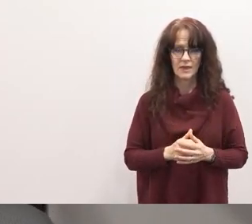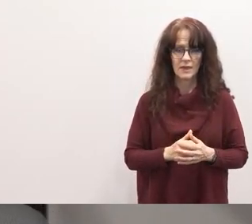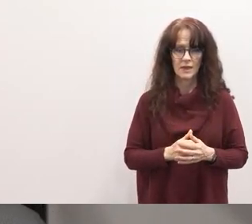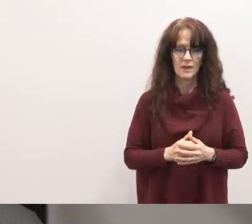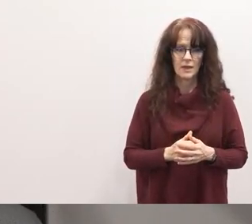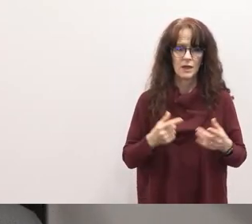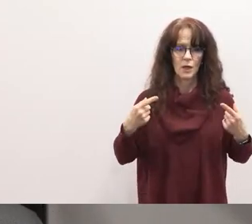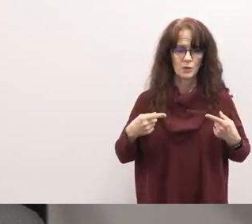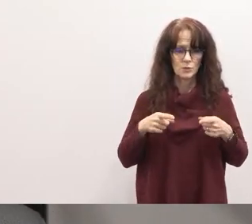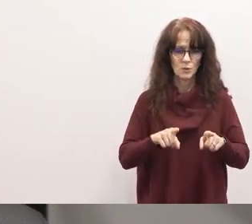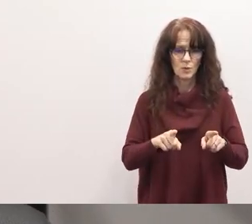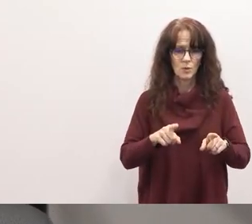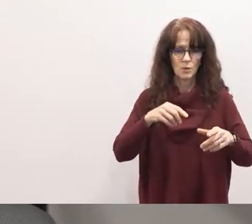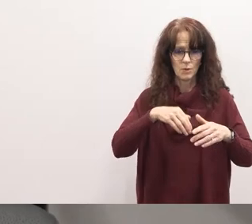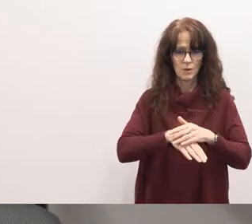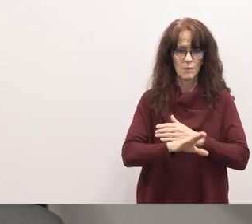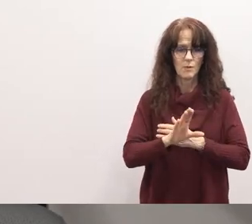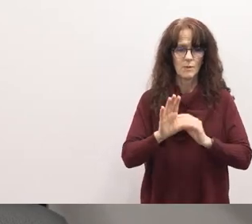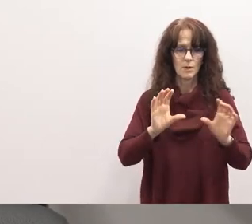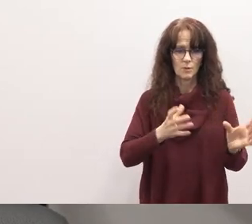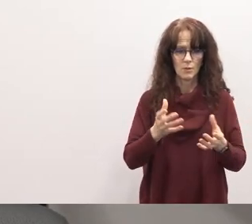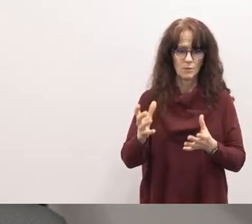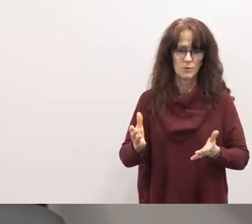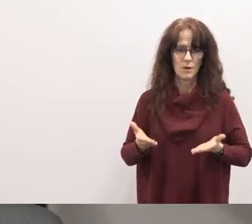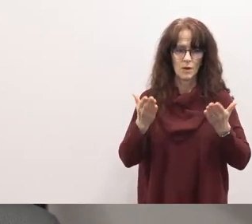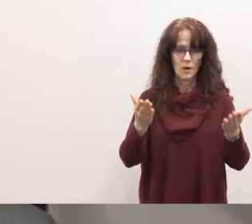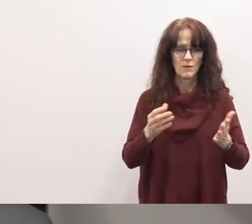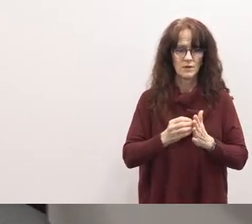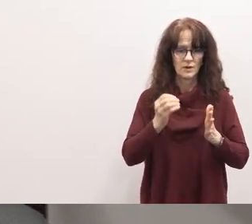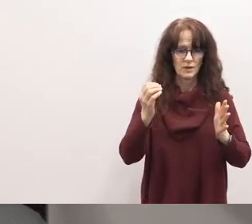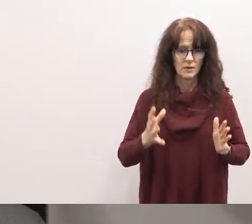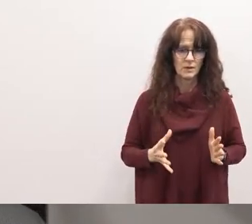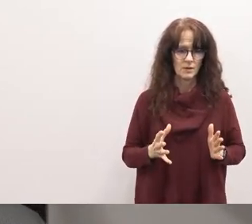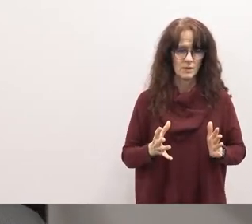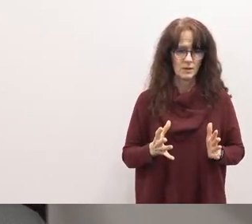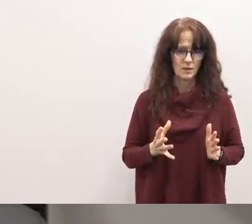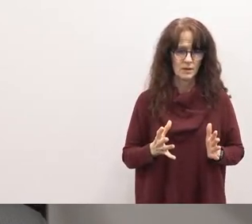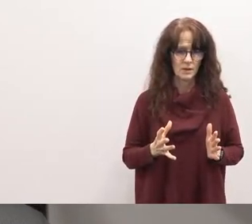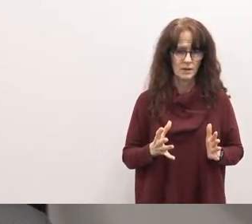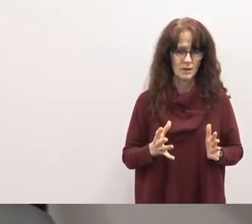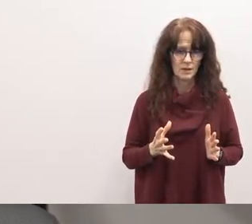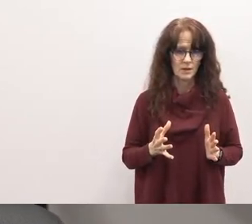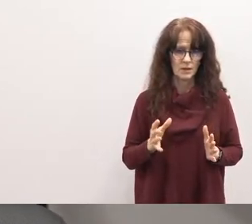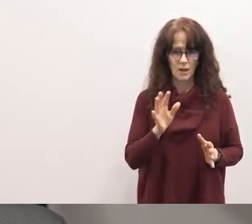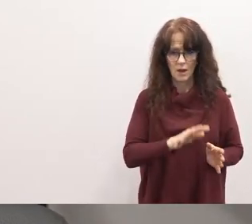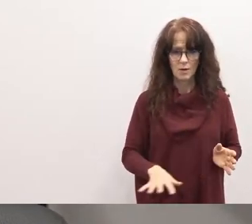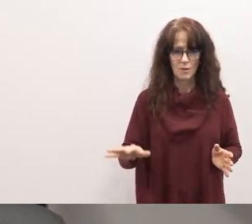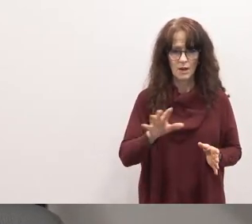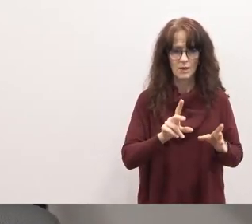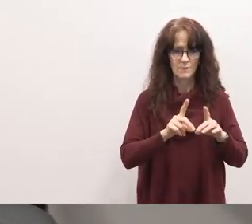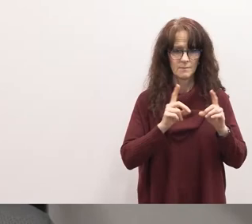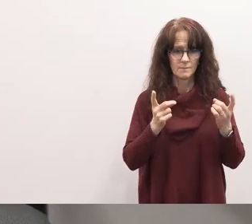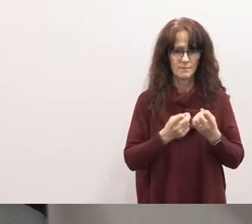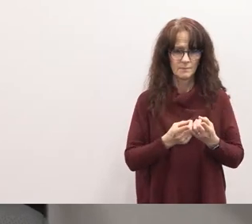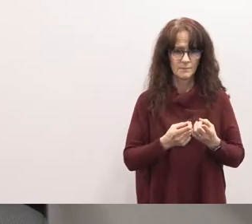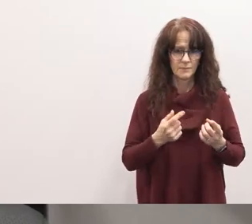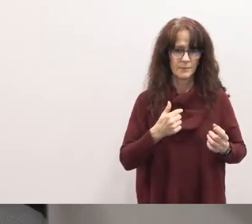dual enrollment courses offered to students around the district. And